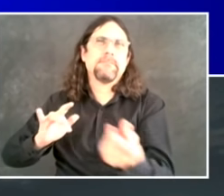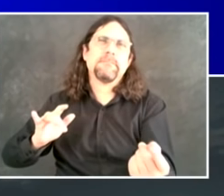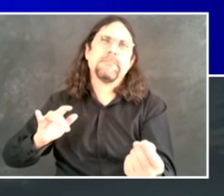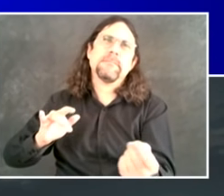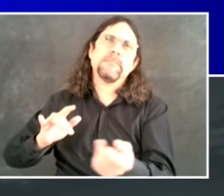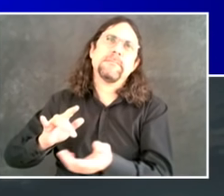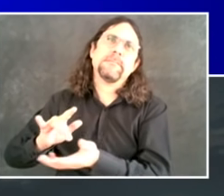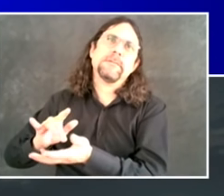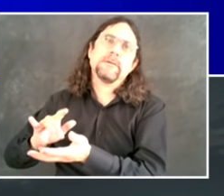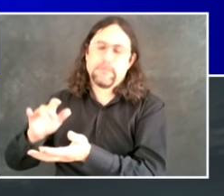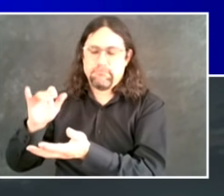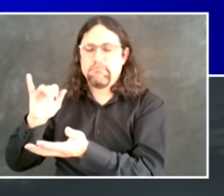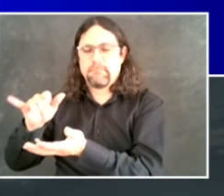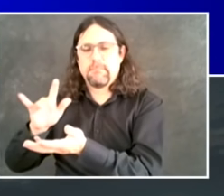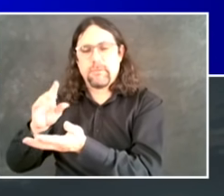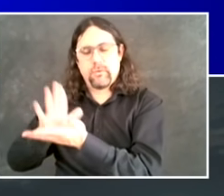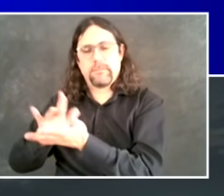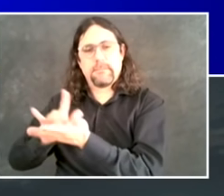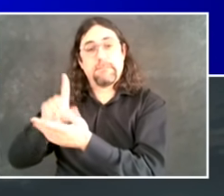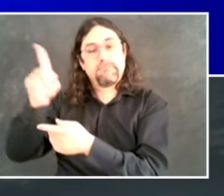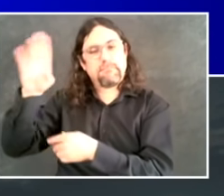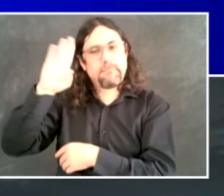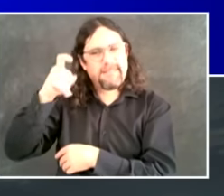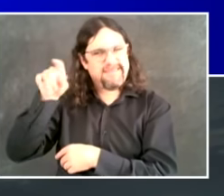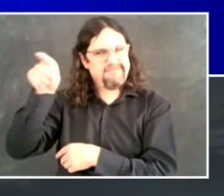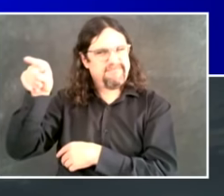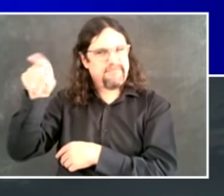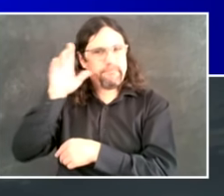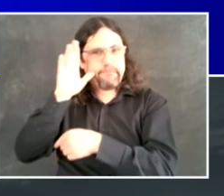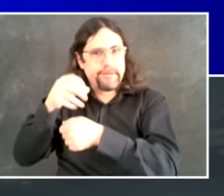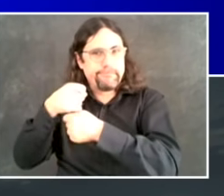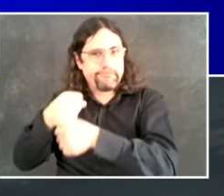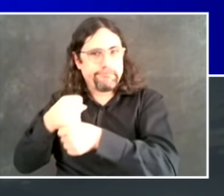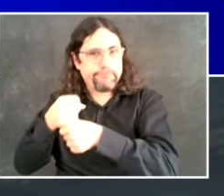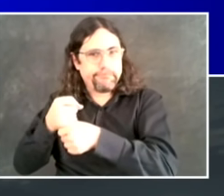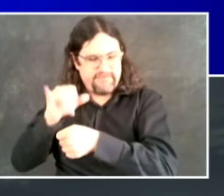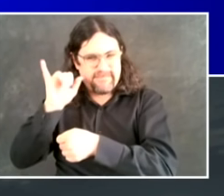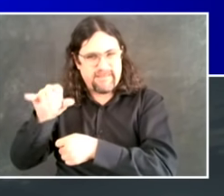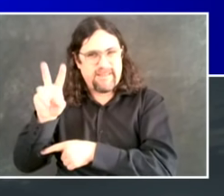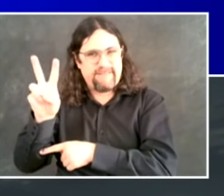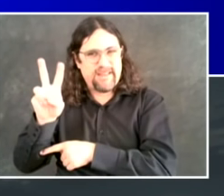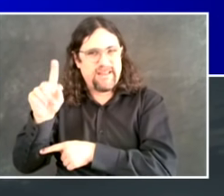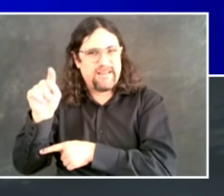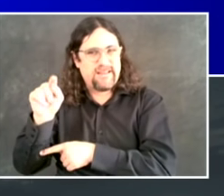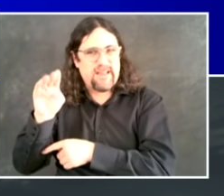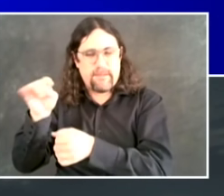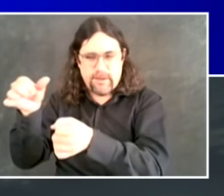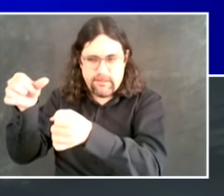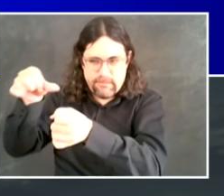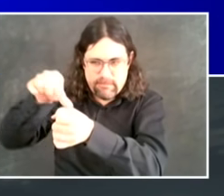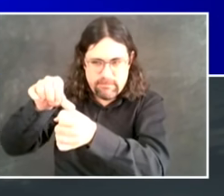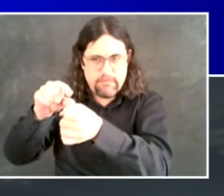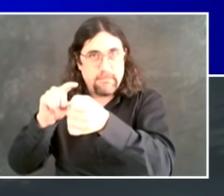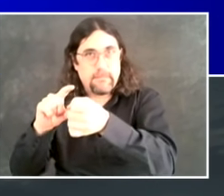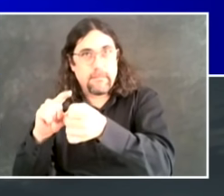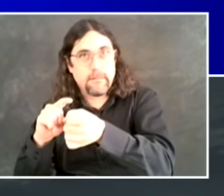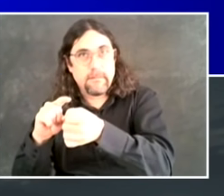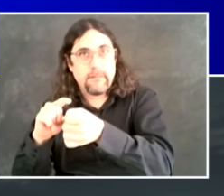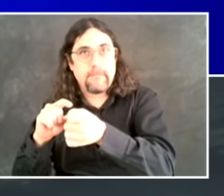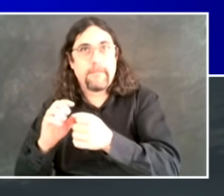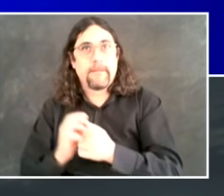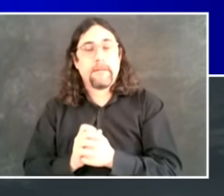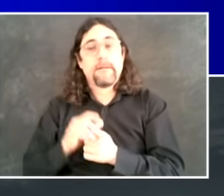City. Still has to go through a validation process, so that's going to take a little more time. But by the week of